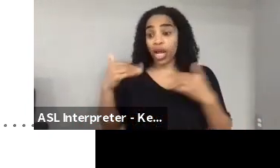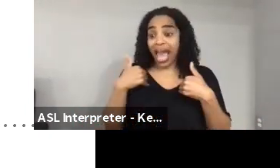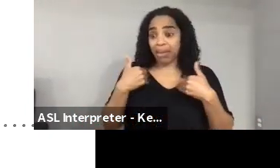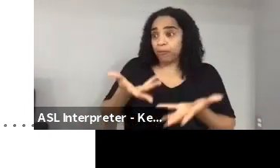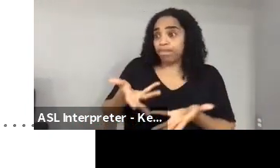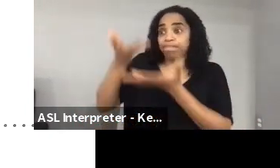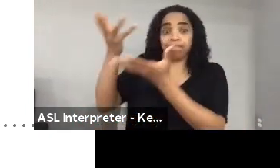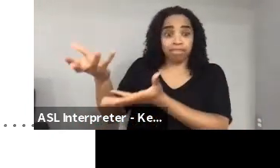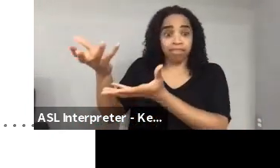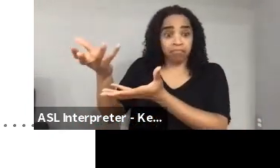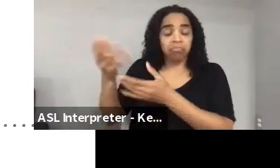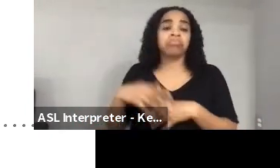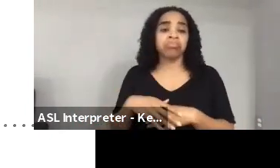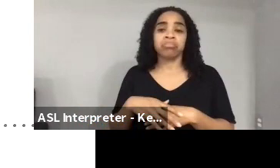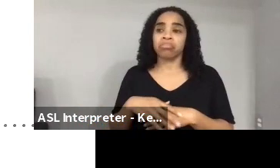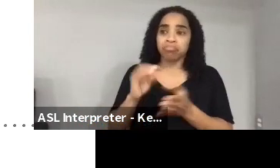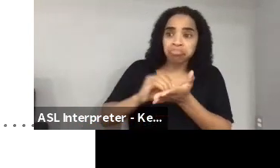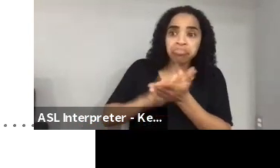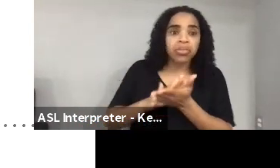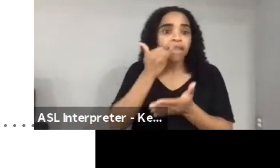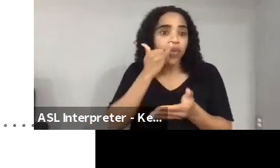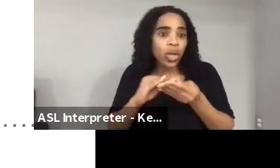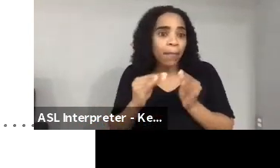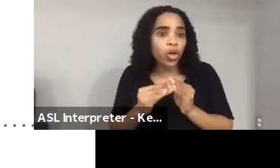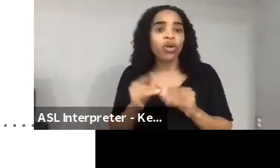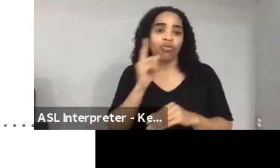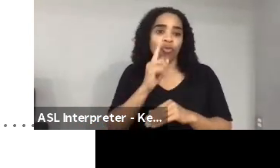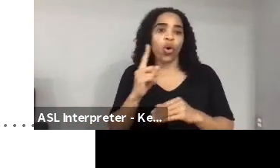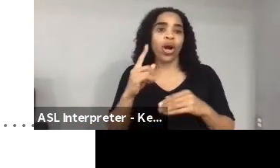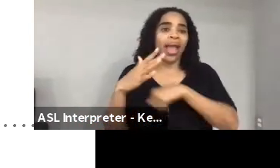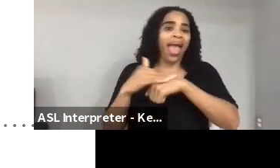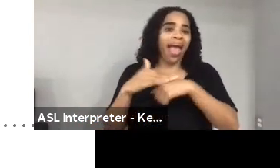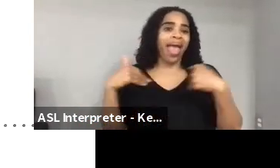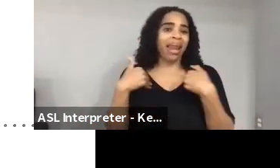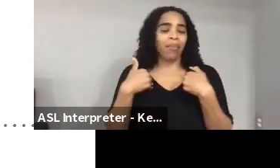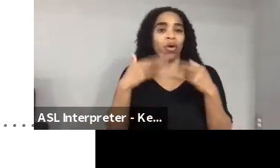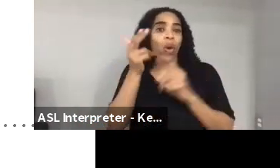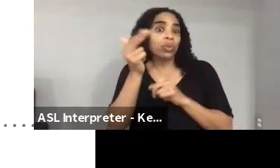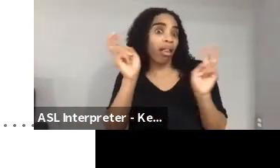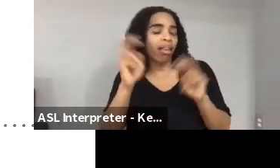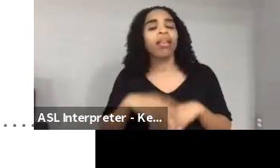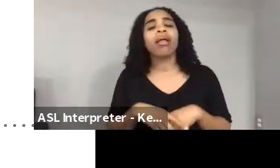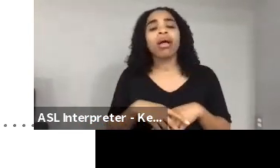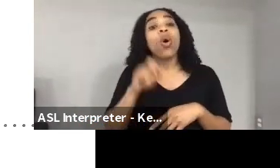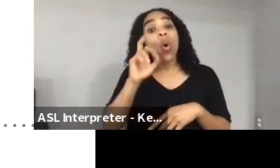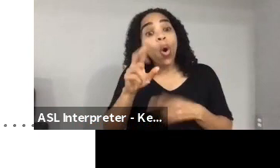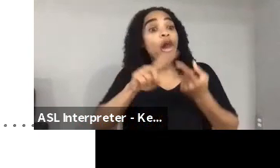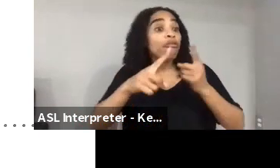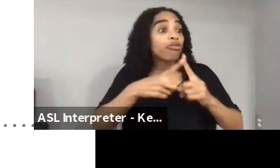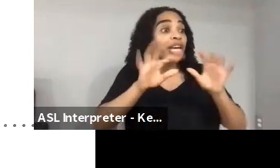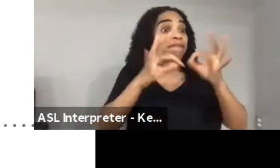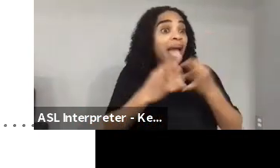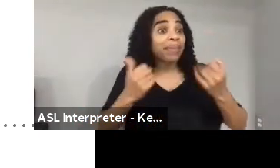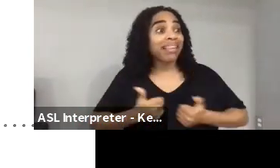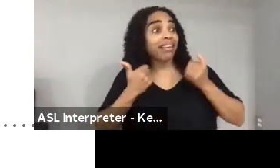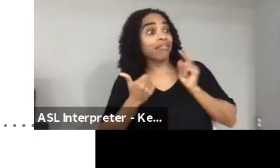out where that is, write down phone numbers? Or your other choice obviously is friend or family outside of the possible disaster